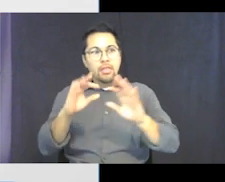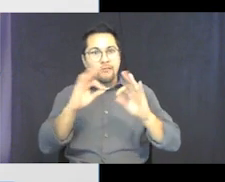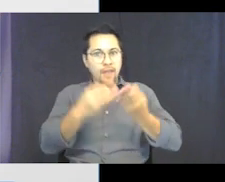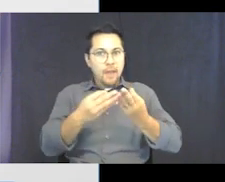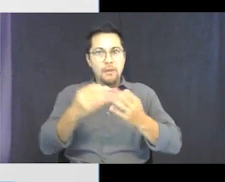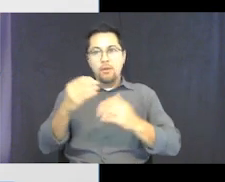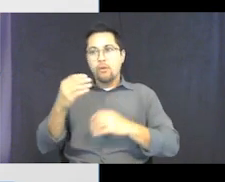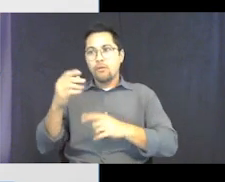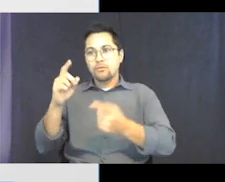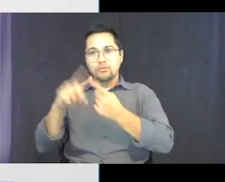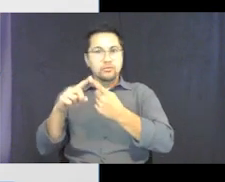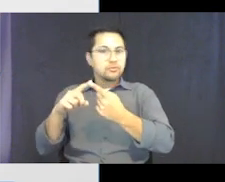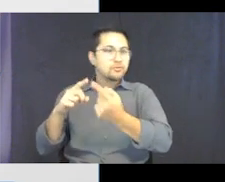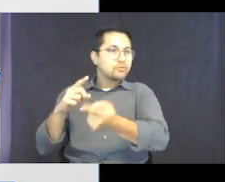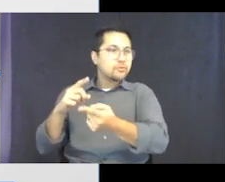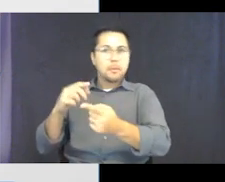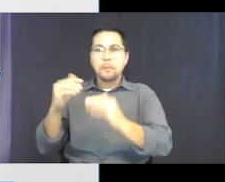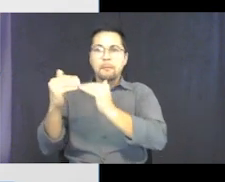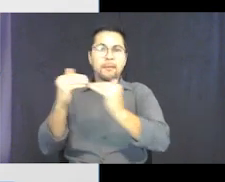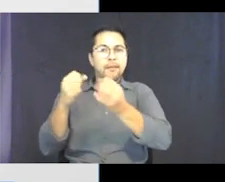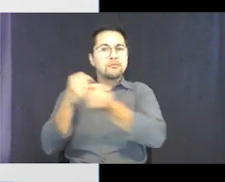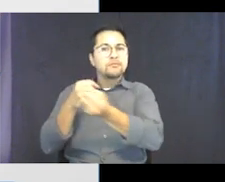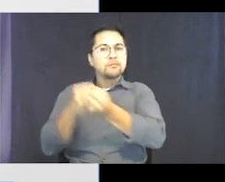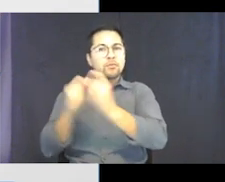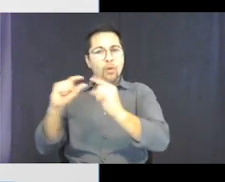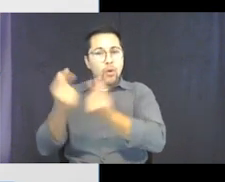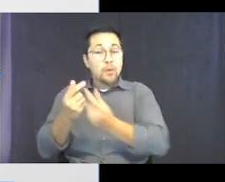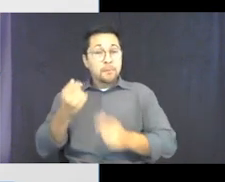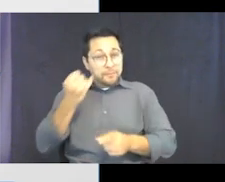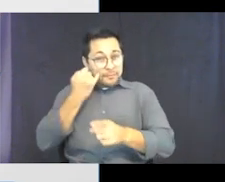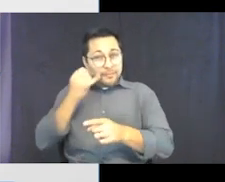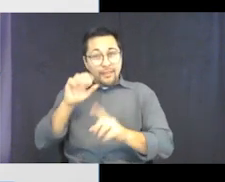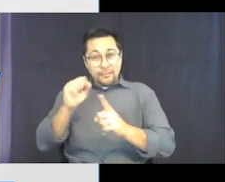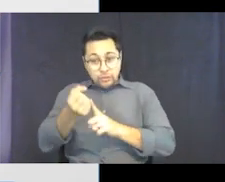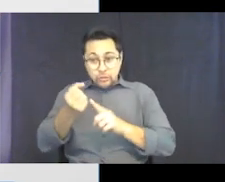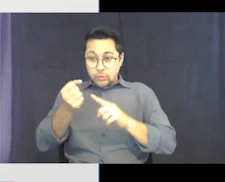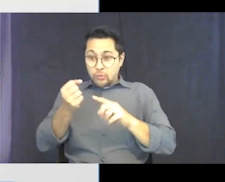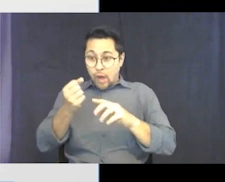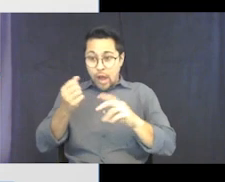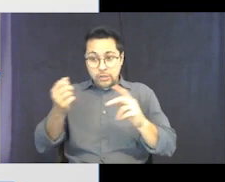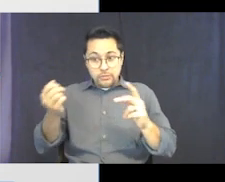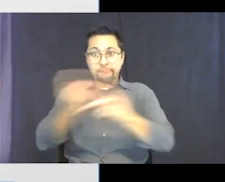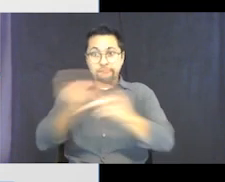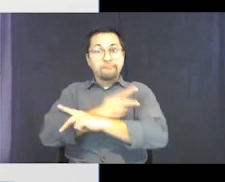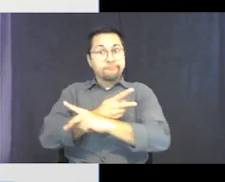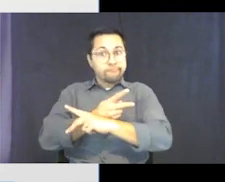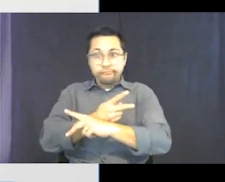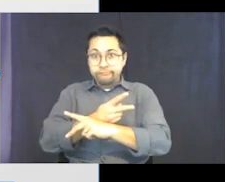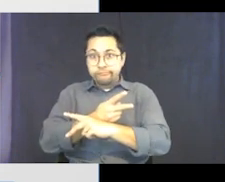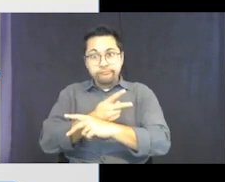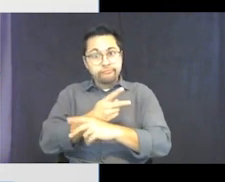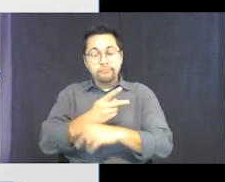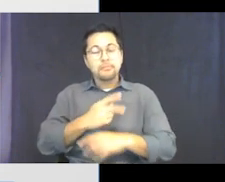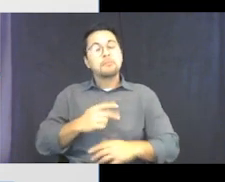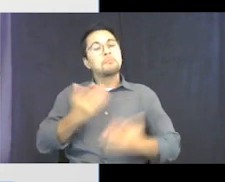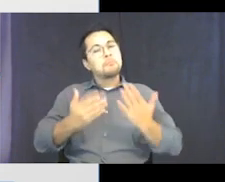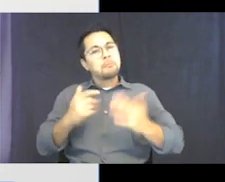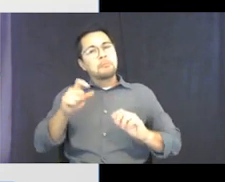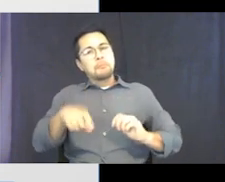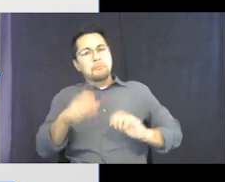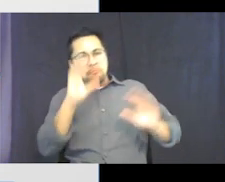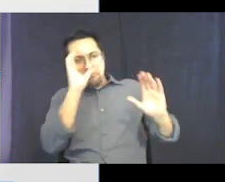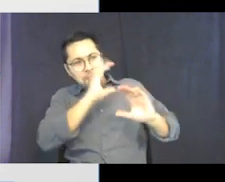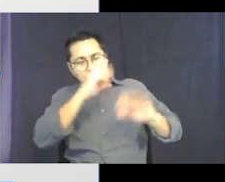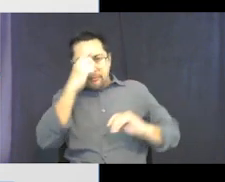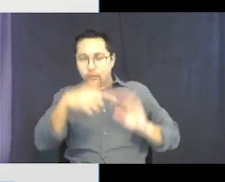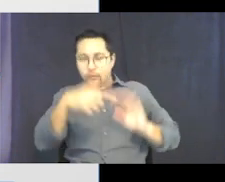group? And if it continues to escalate and there are significant issues, we may need to look, for